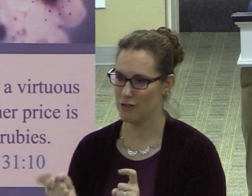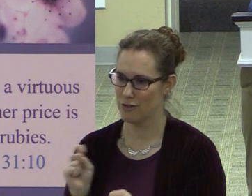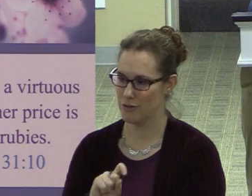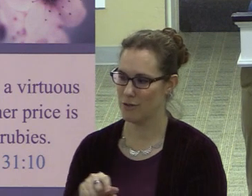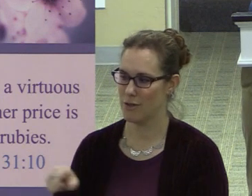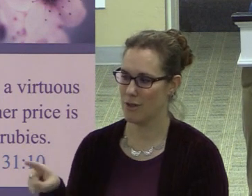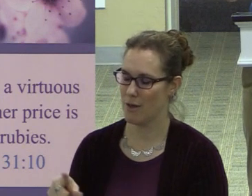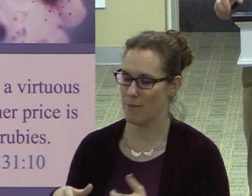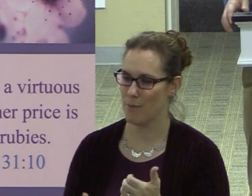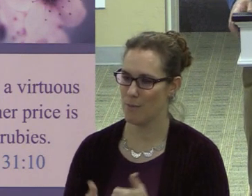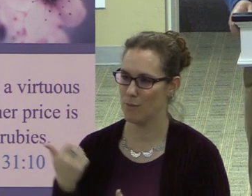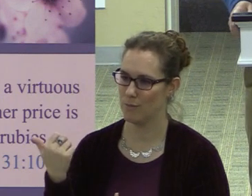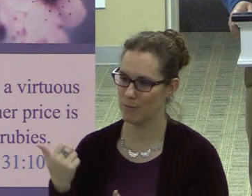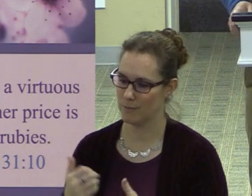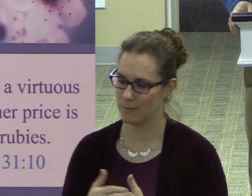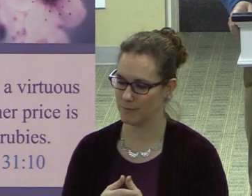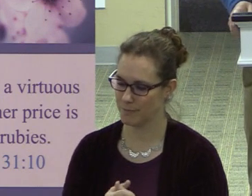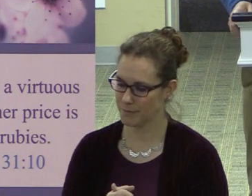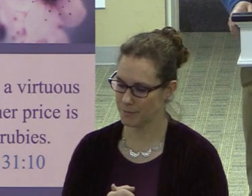most.